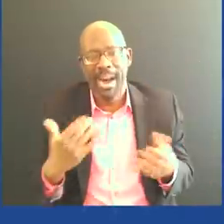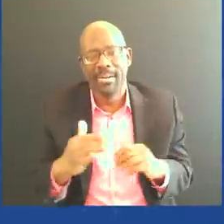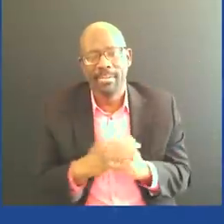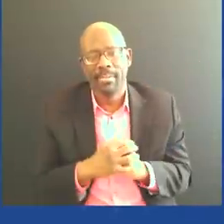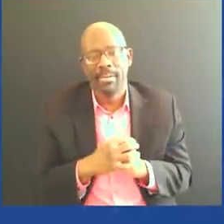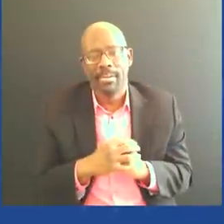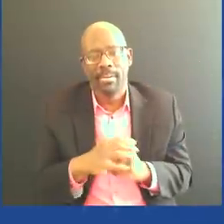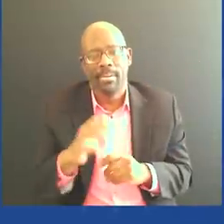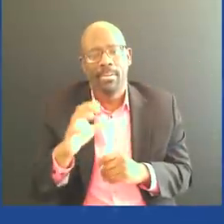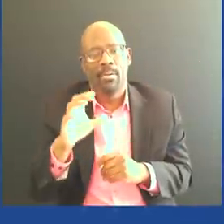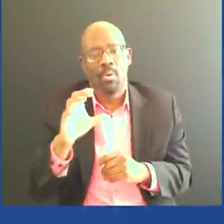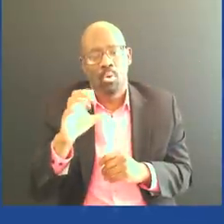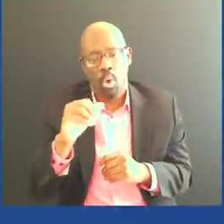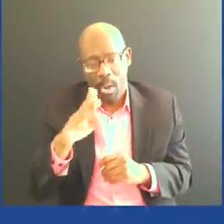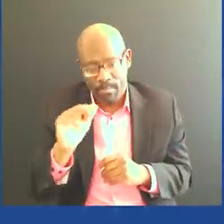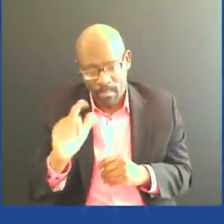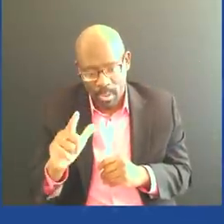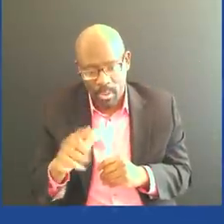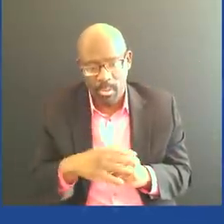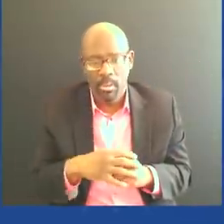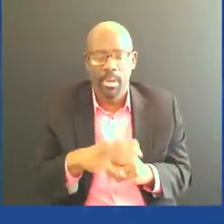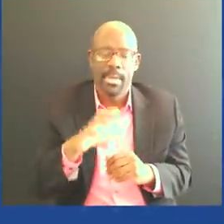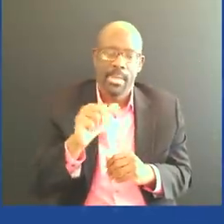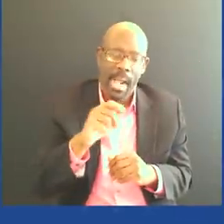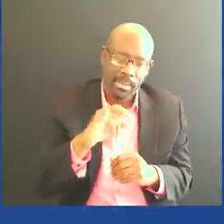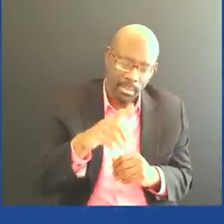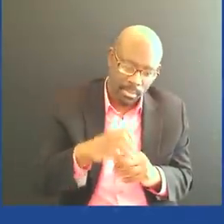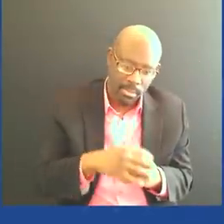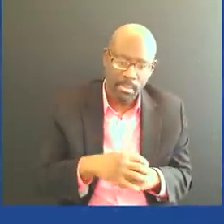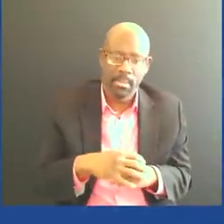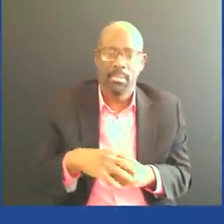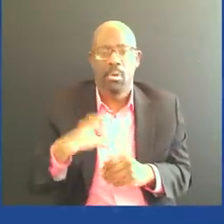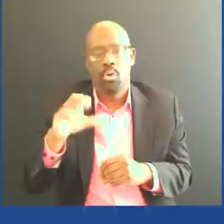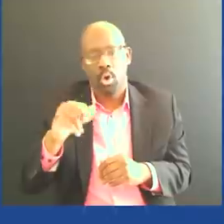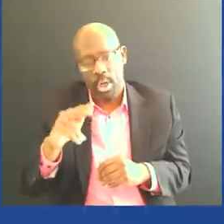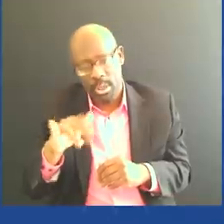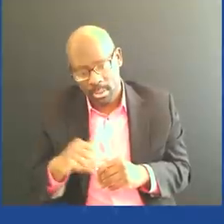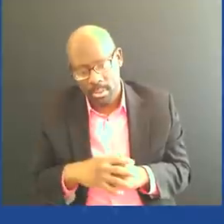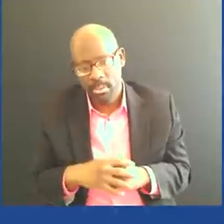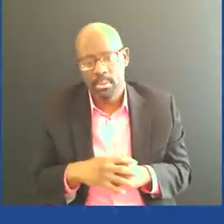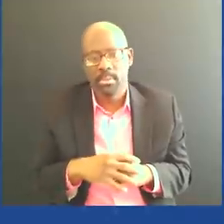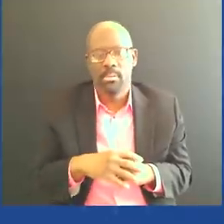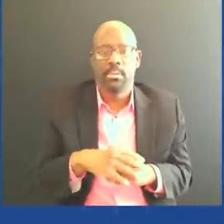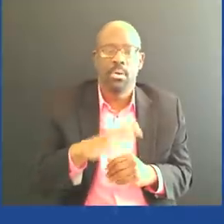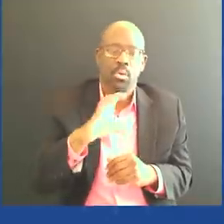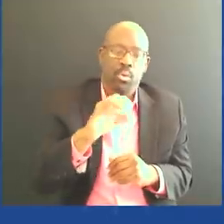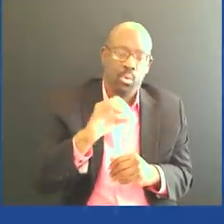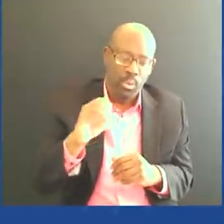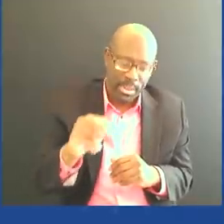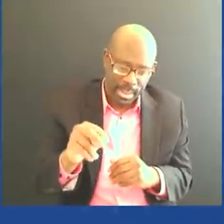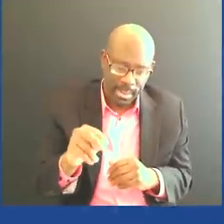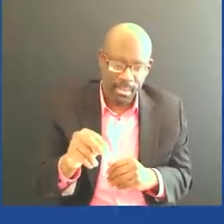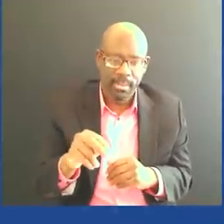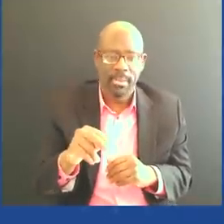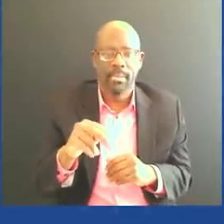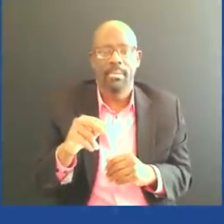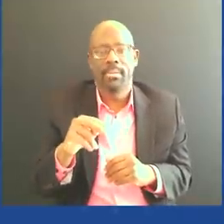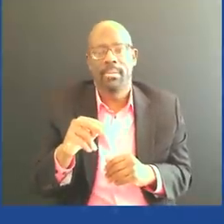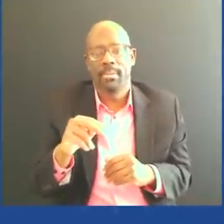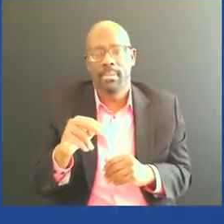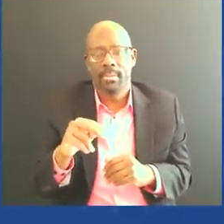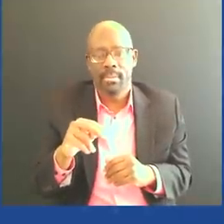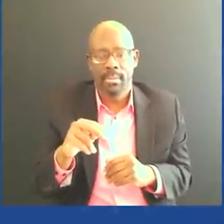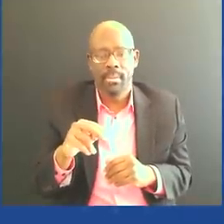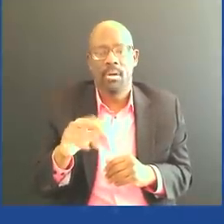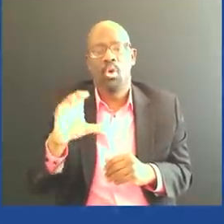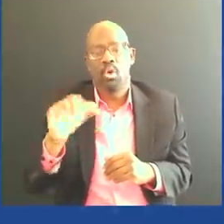Carney, Coons, and Carper. And even though Joe Biden didn't start out as one of the C-boys, he was close. Biden, you know, only off by one